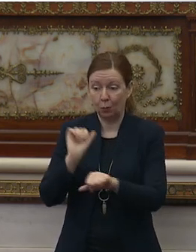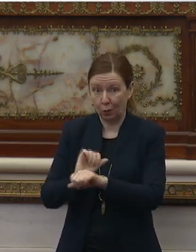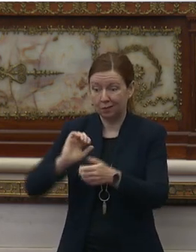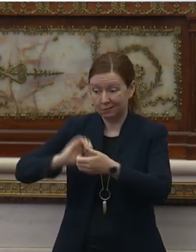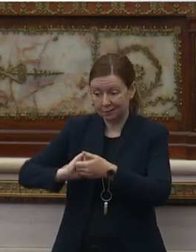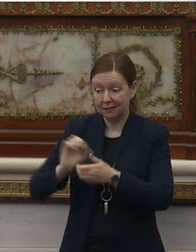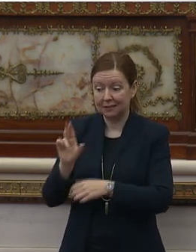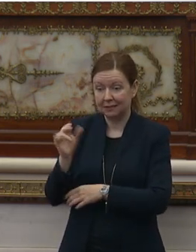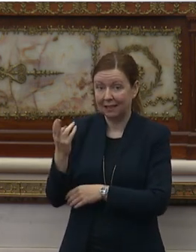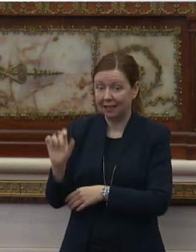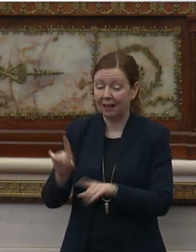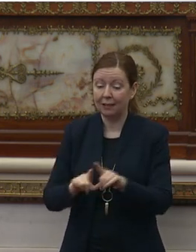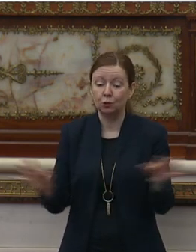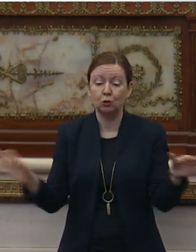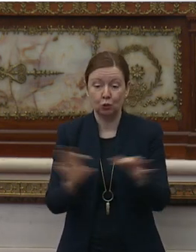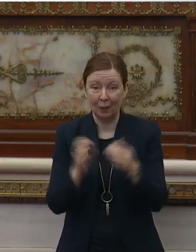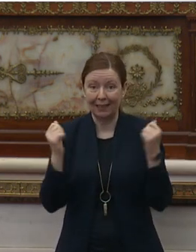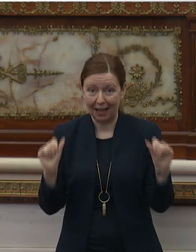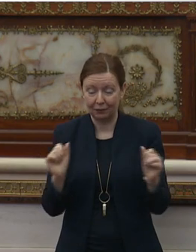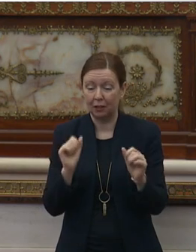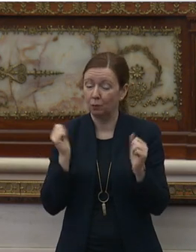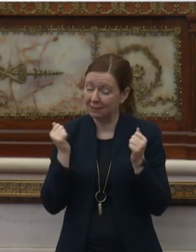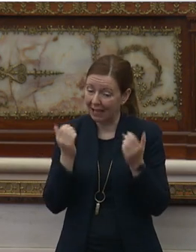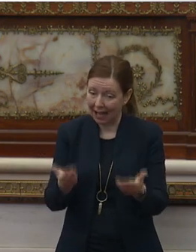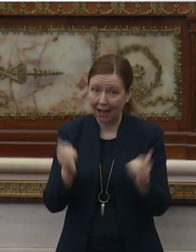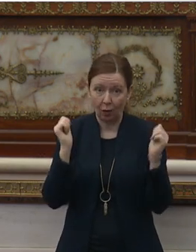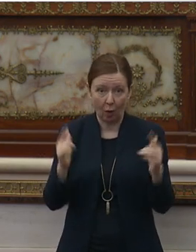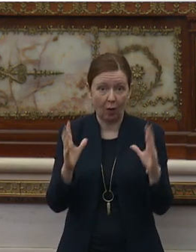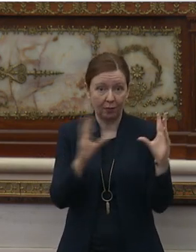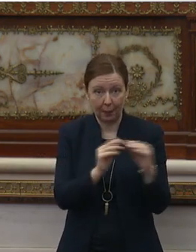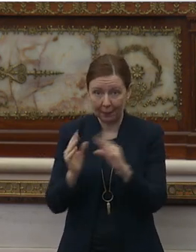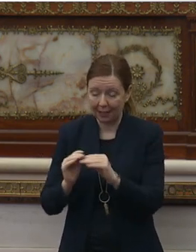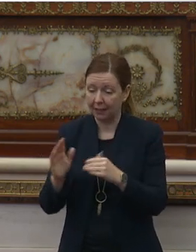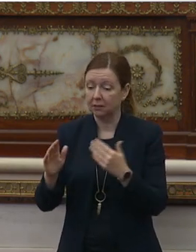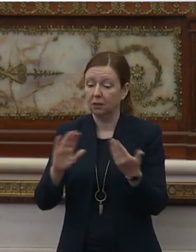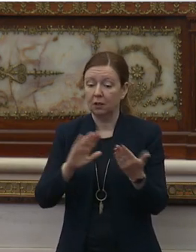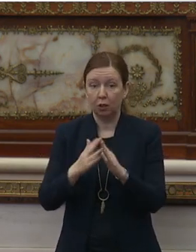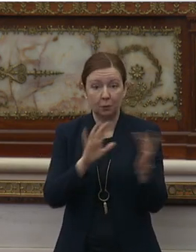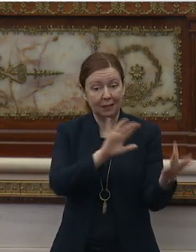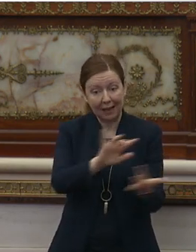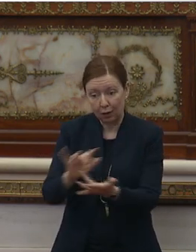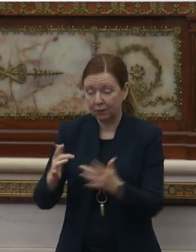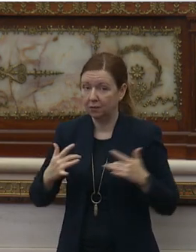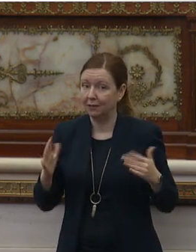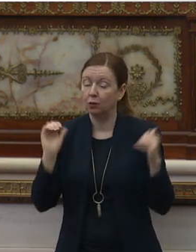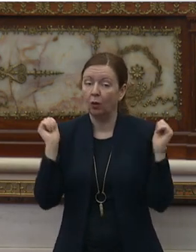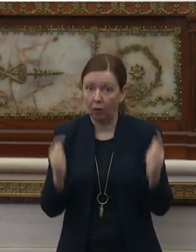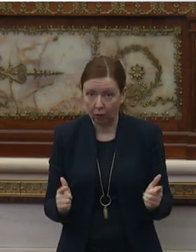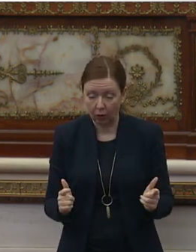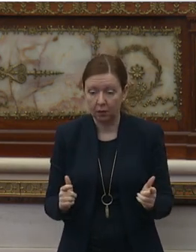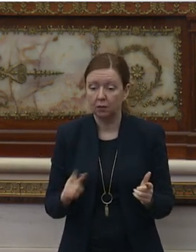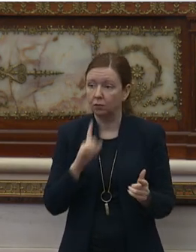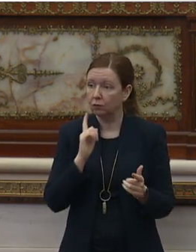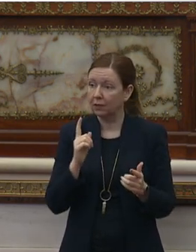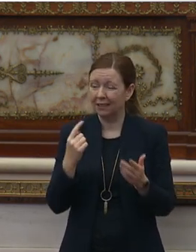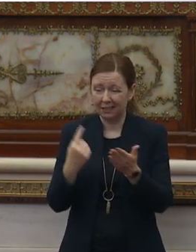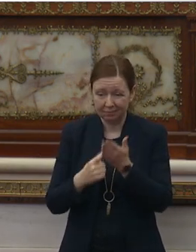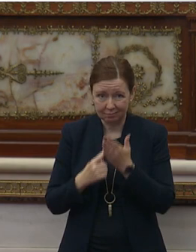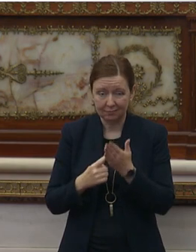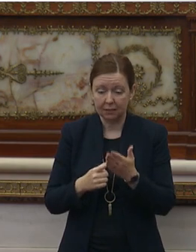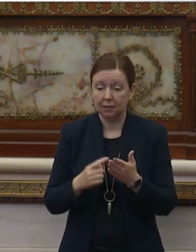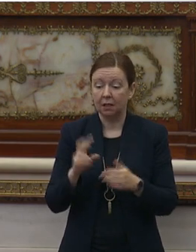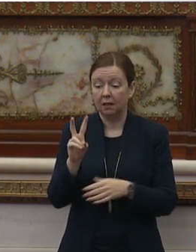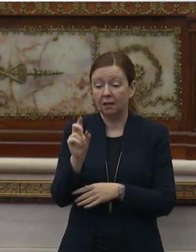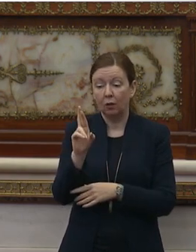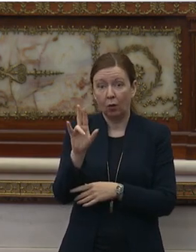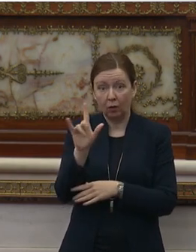as a joint effort, was at all those meetings with that, the community outreach events, hammered out not only the overlay that